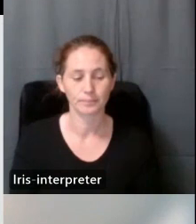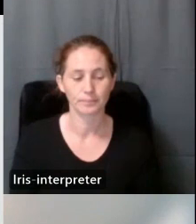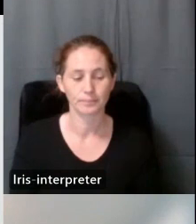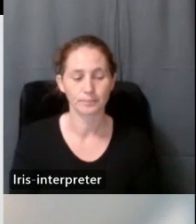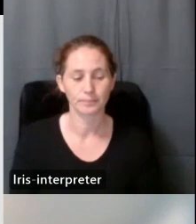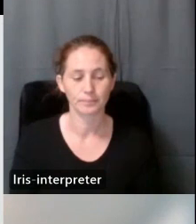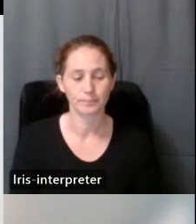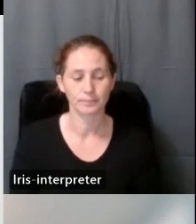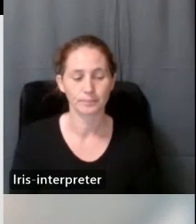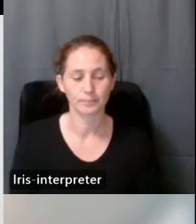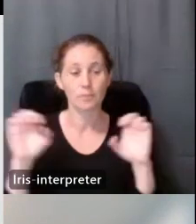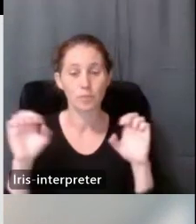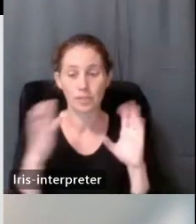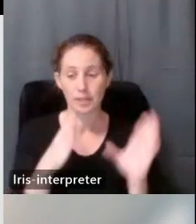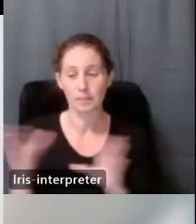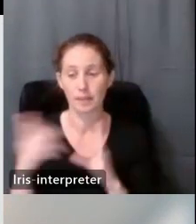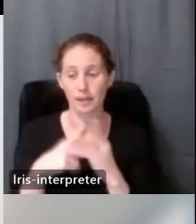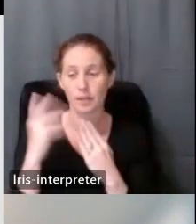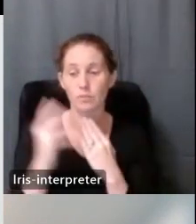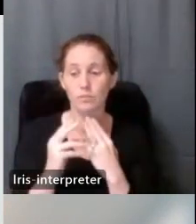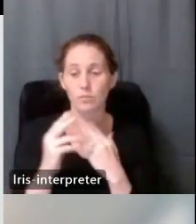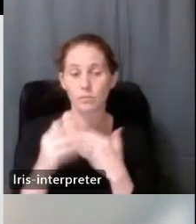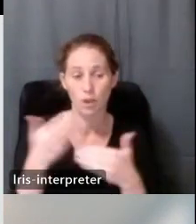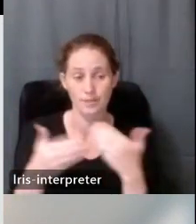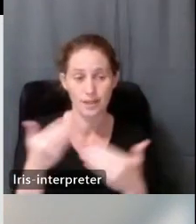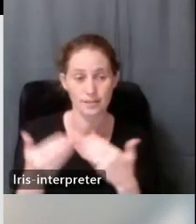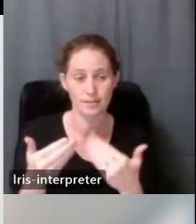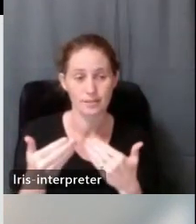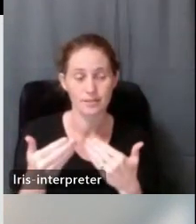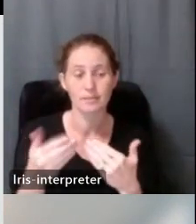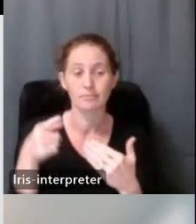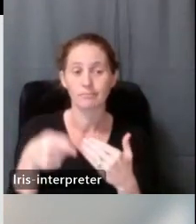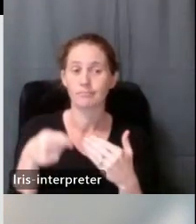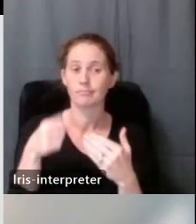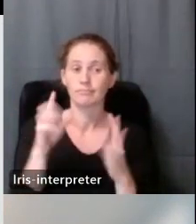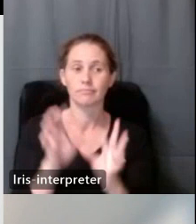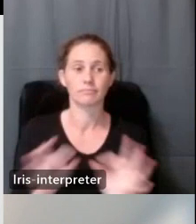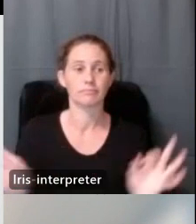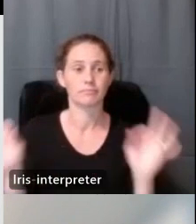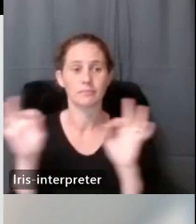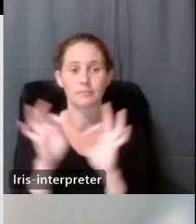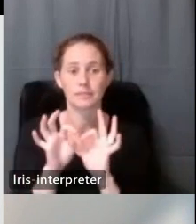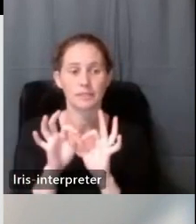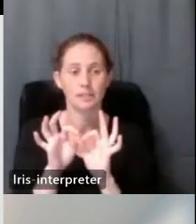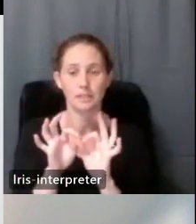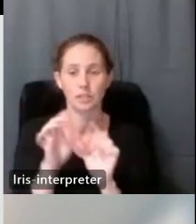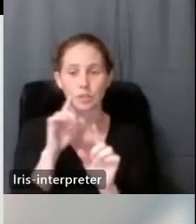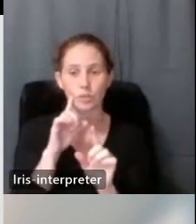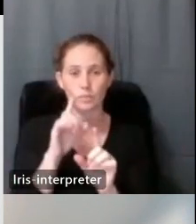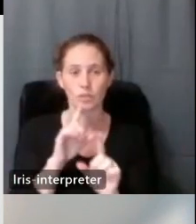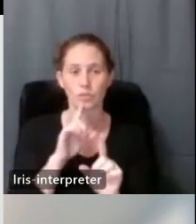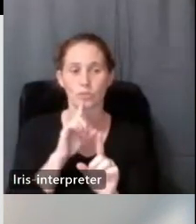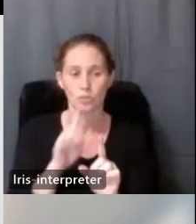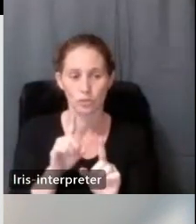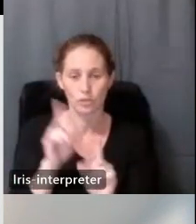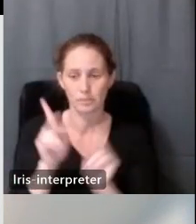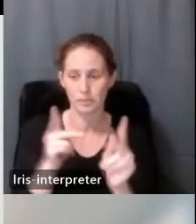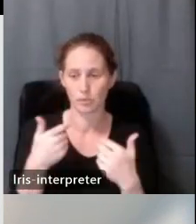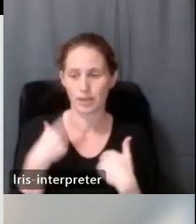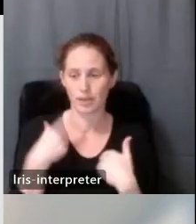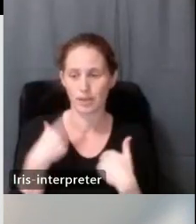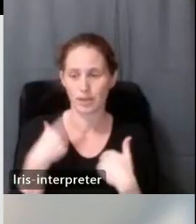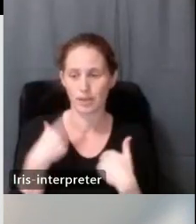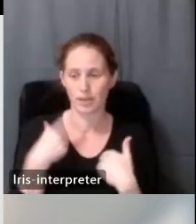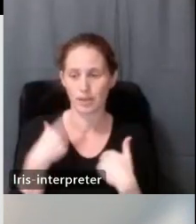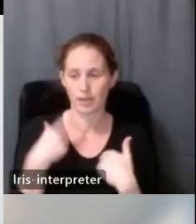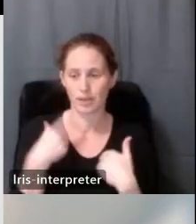So the emergency planning process is key to ensuring that people with